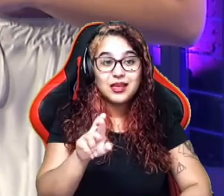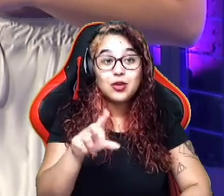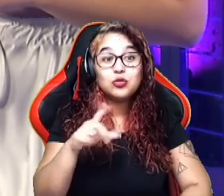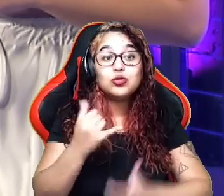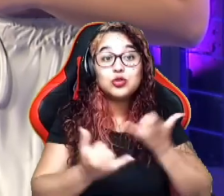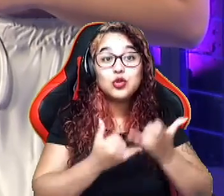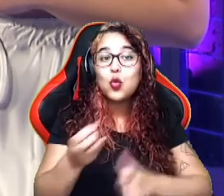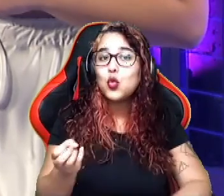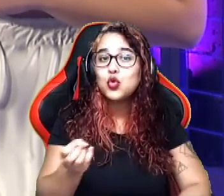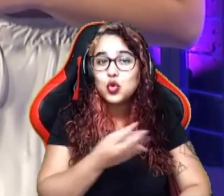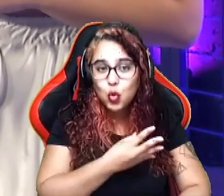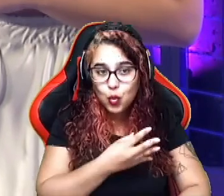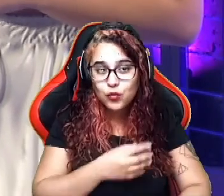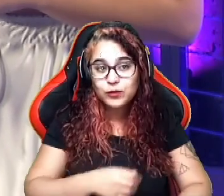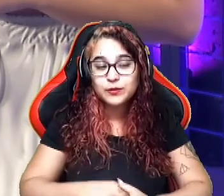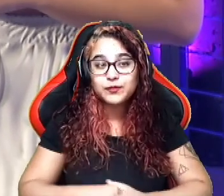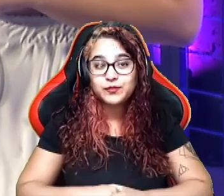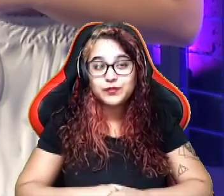that platform. So